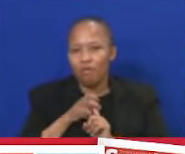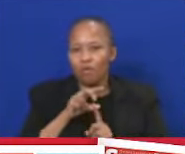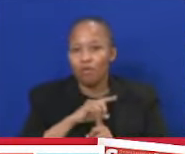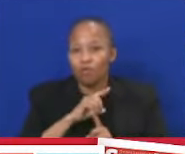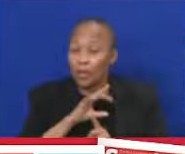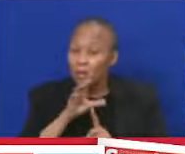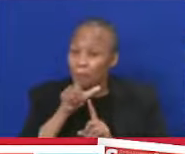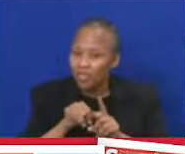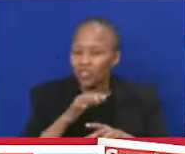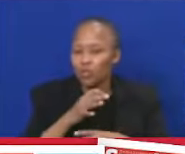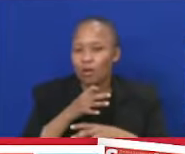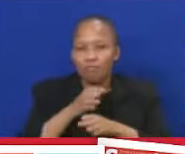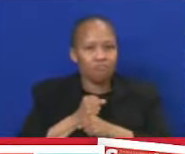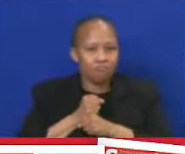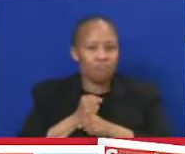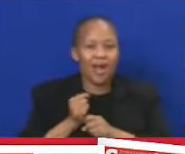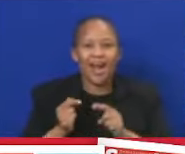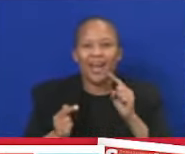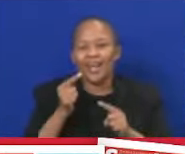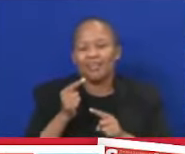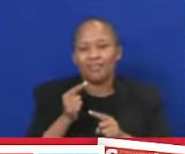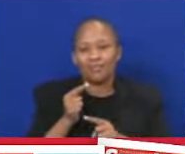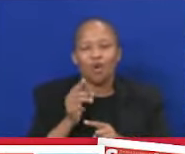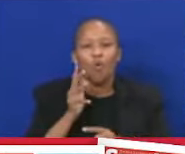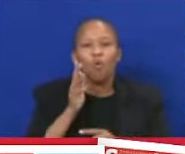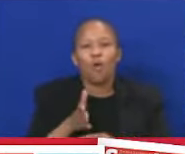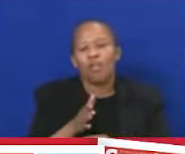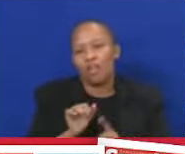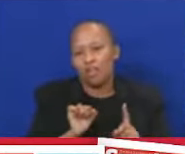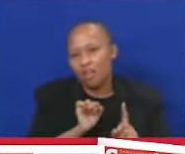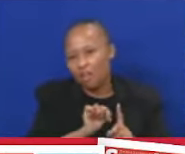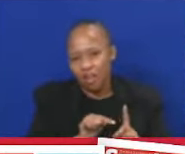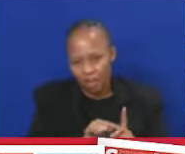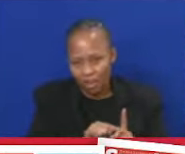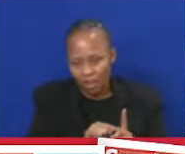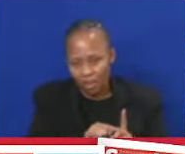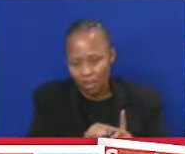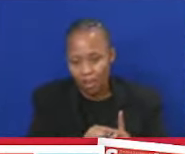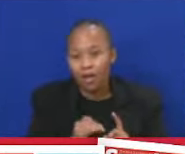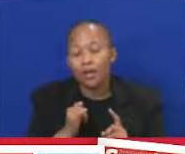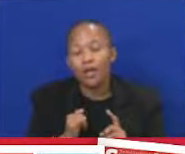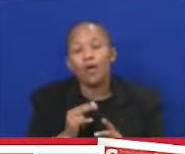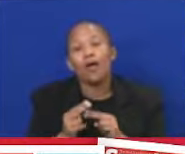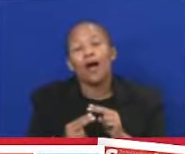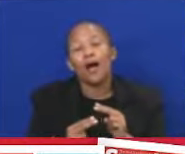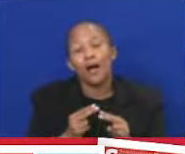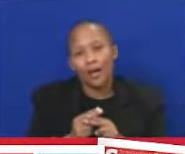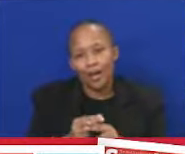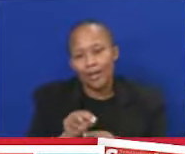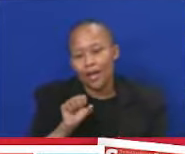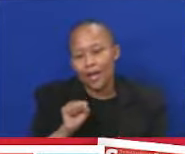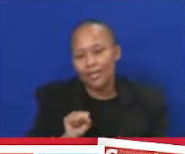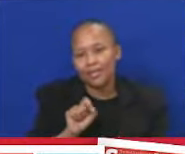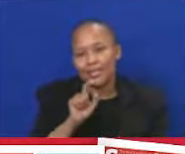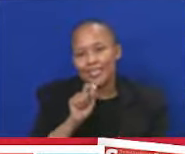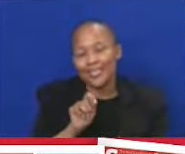And one of the special fields of the STF is